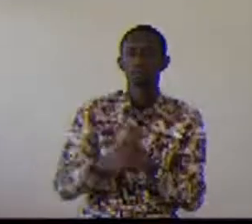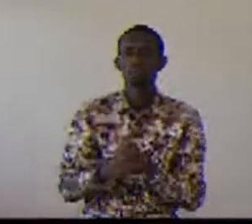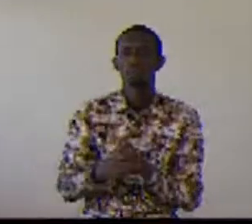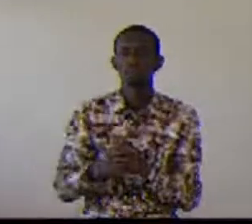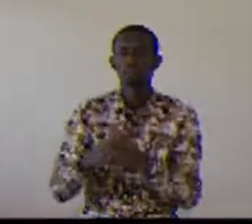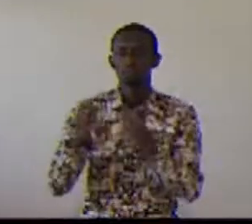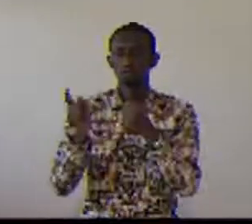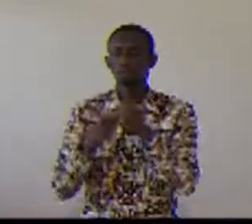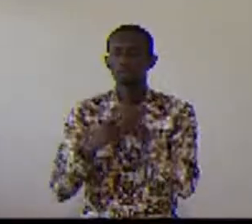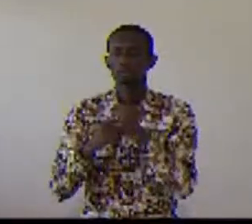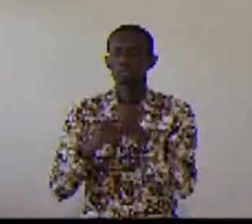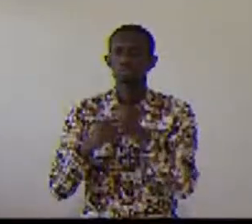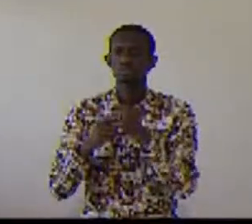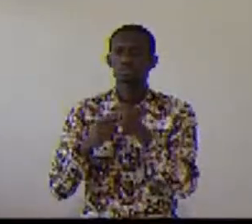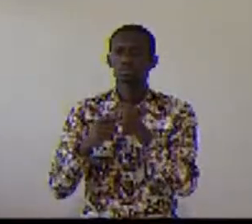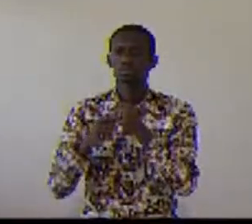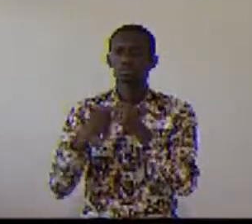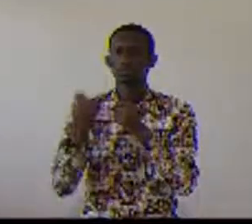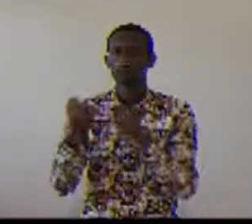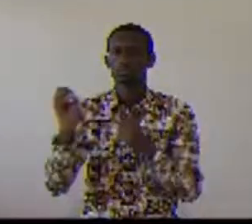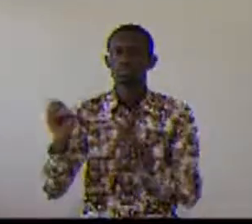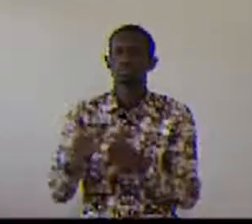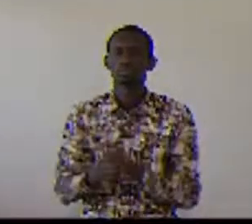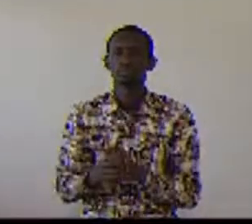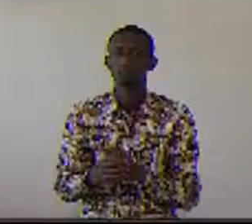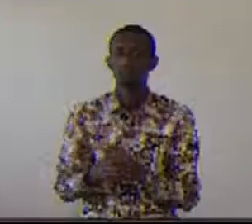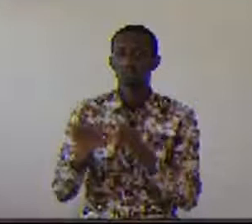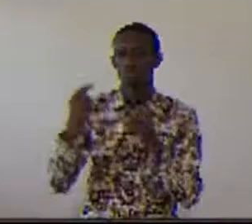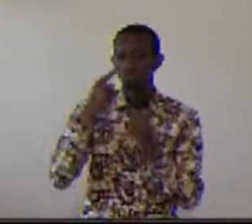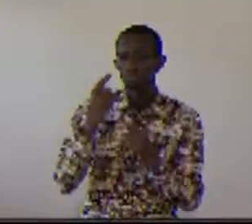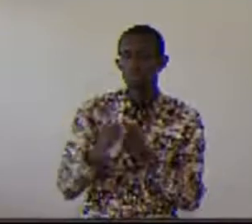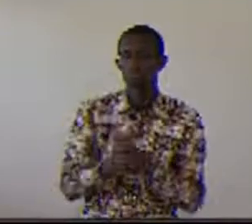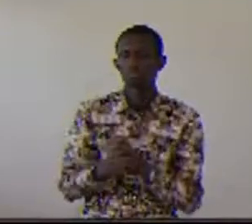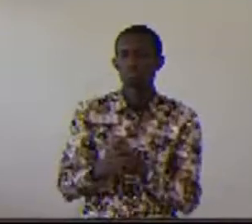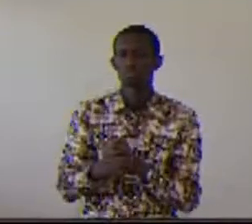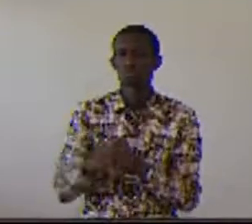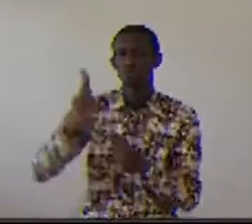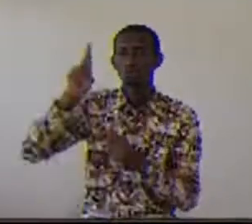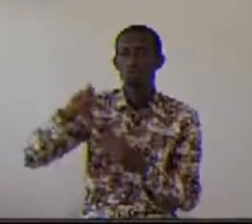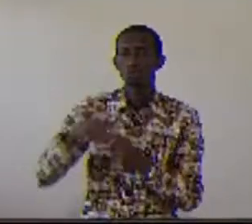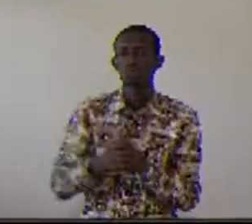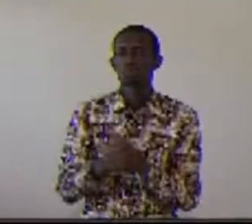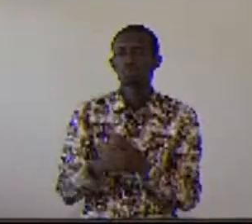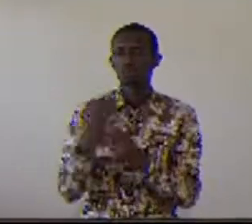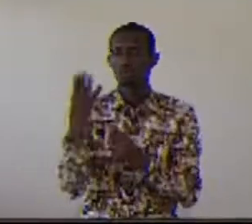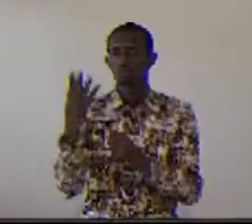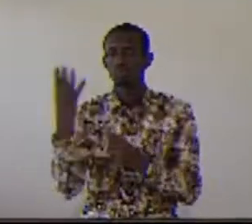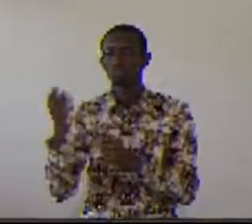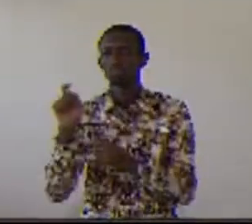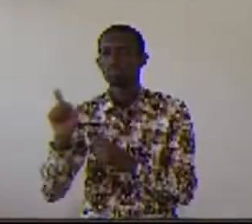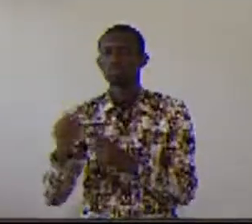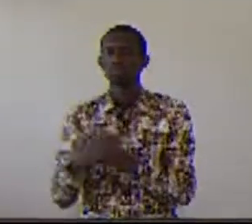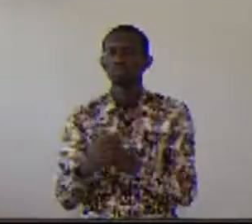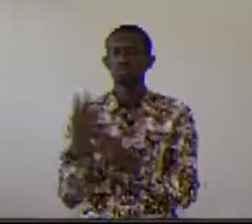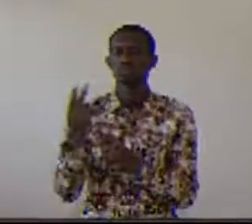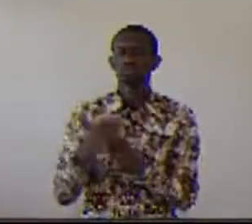1,410. When we go to phosphorus, it's 44.2, sulfur 119.